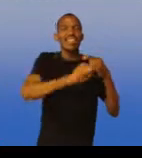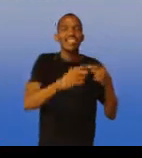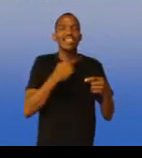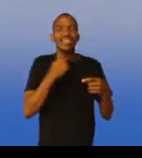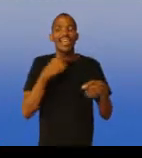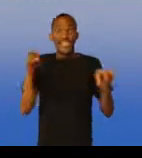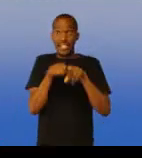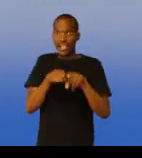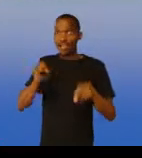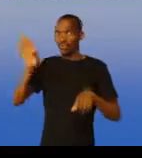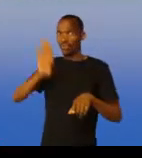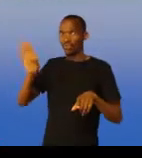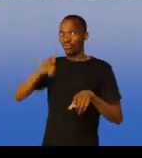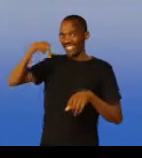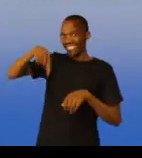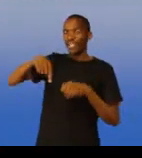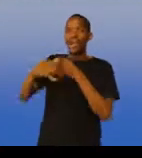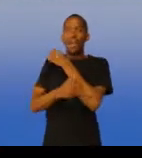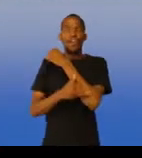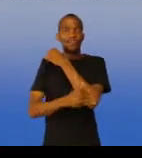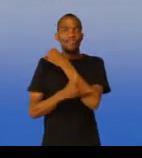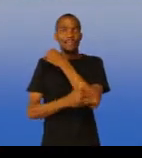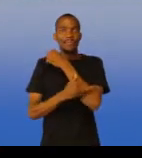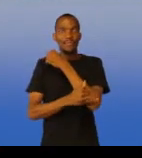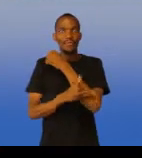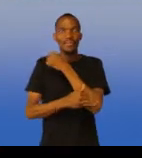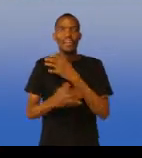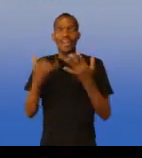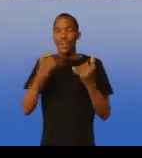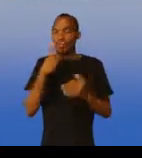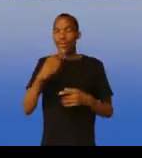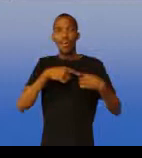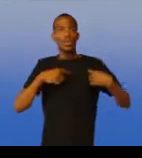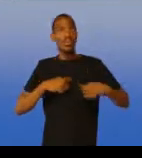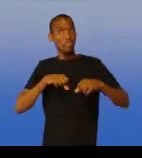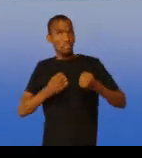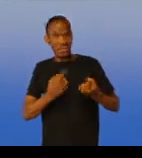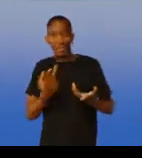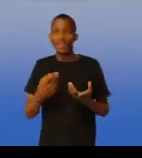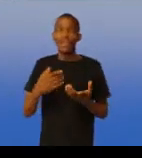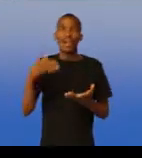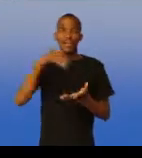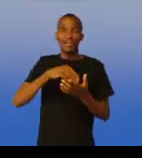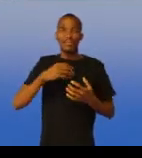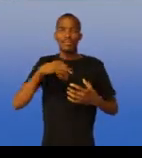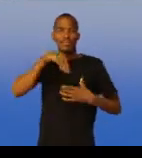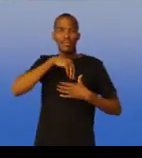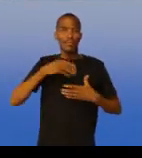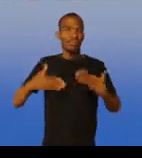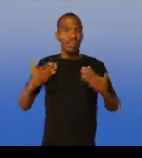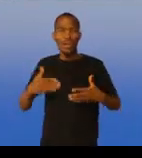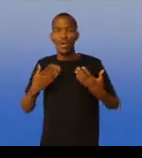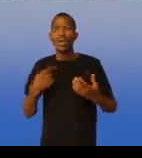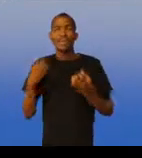are now in this country. We're at Heartbreak Hill. I think our hearts will not be broken. I think our hearts will be full of joy and a sense of accomplishment. We